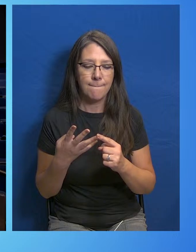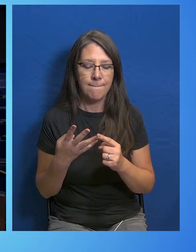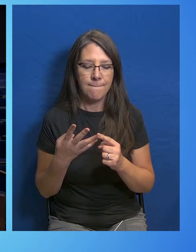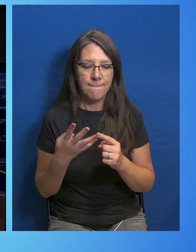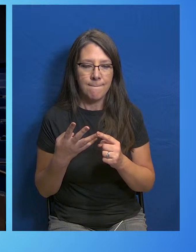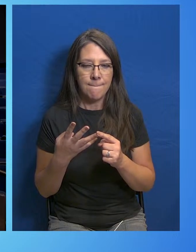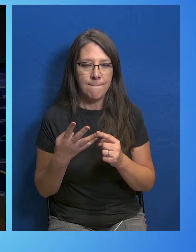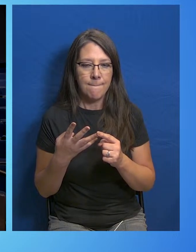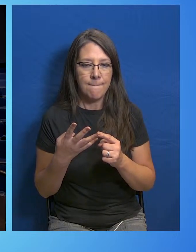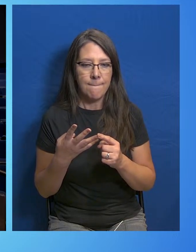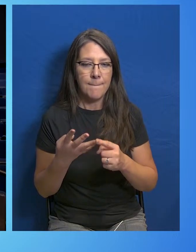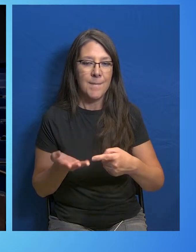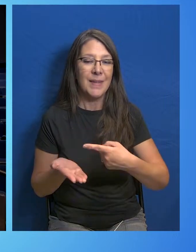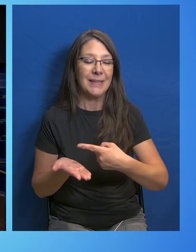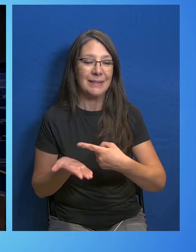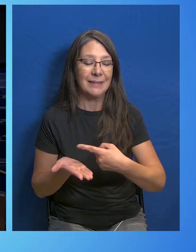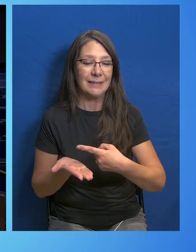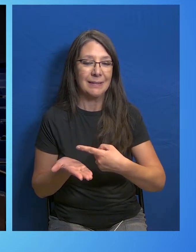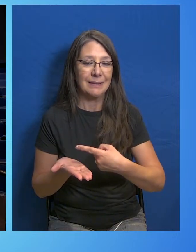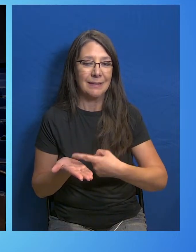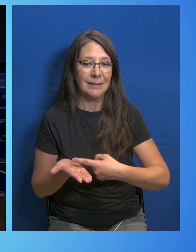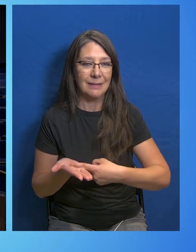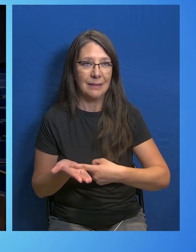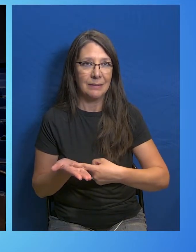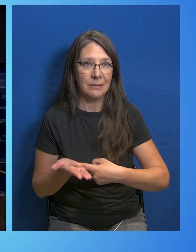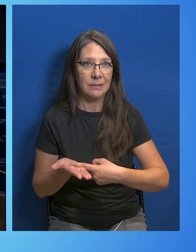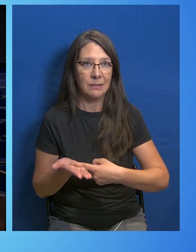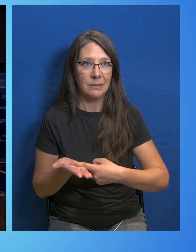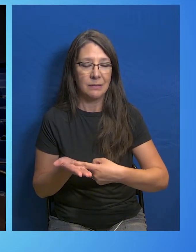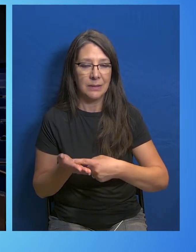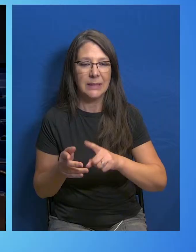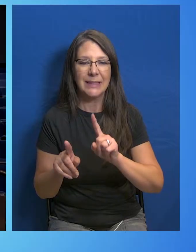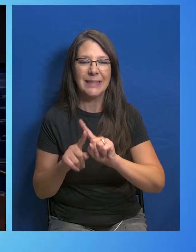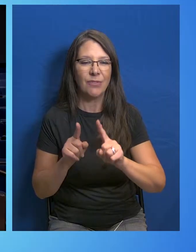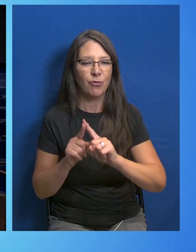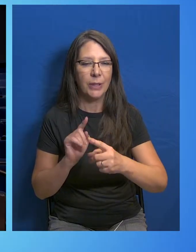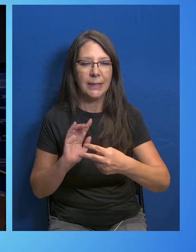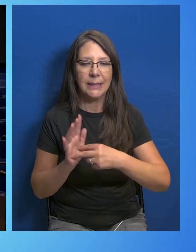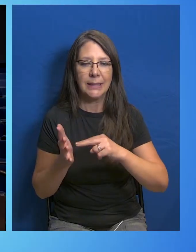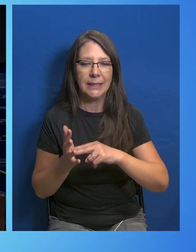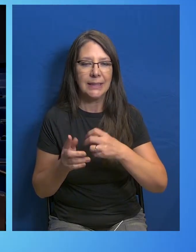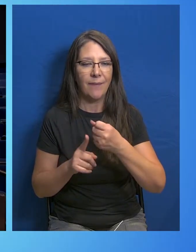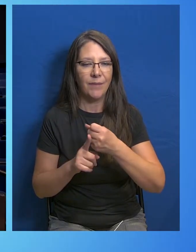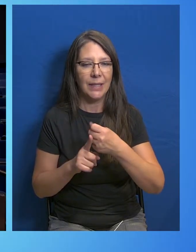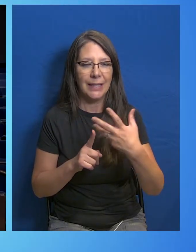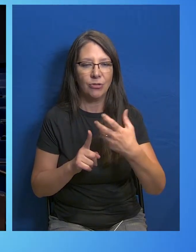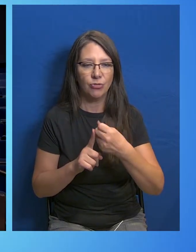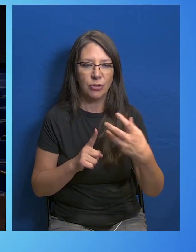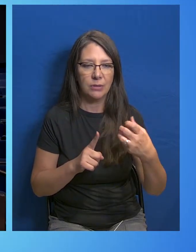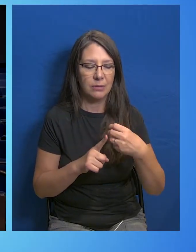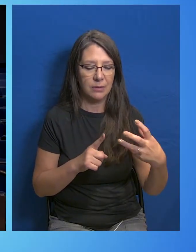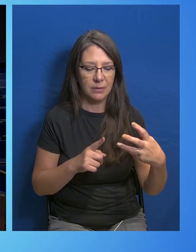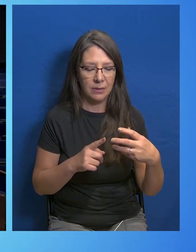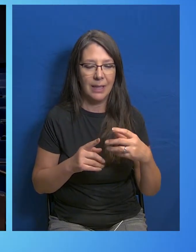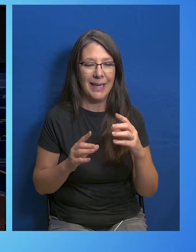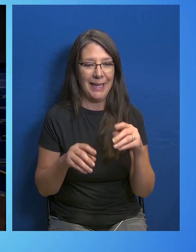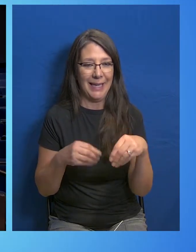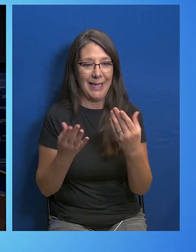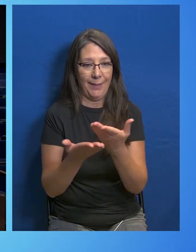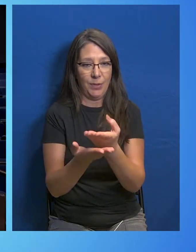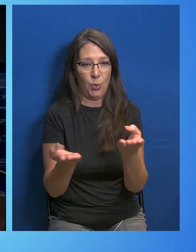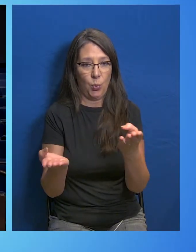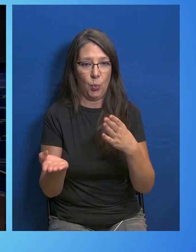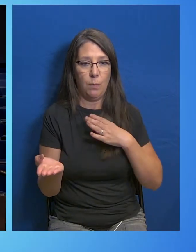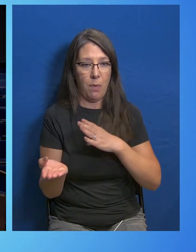basically discusses, it adds quite a few definitions and gives you as a board additional powers